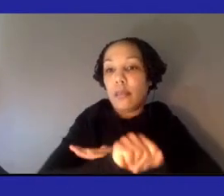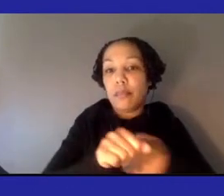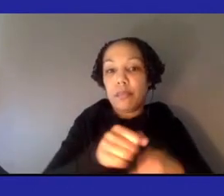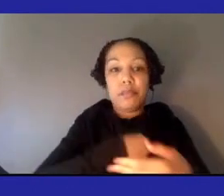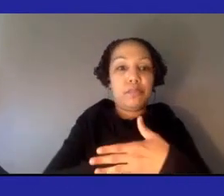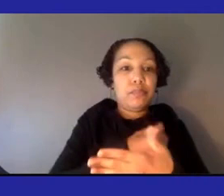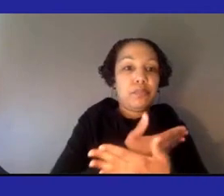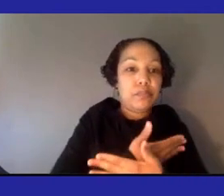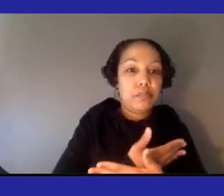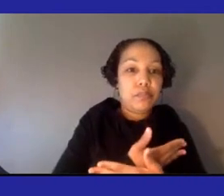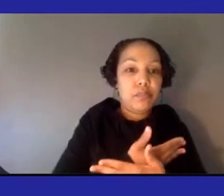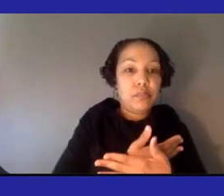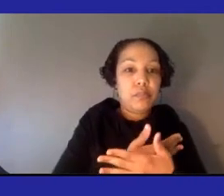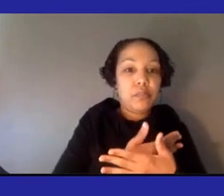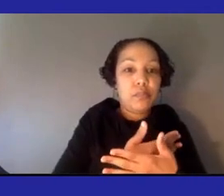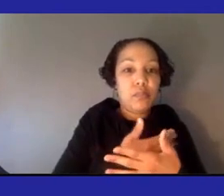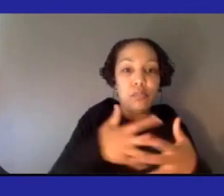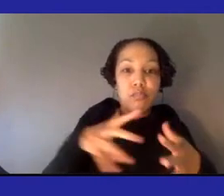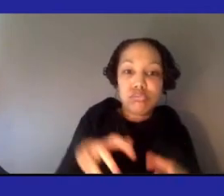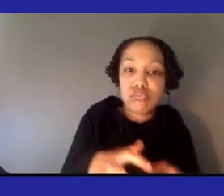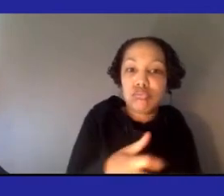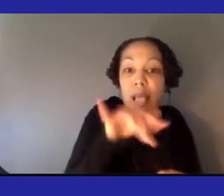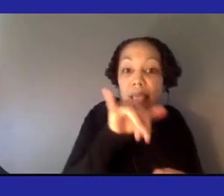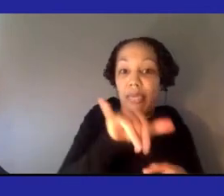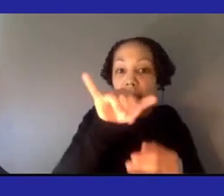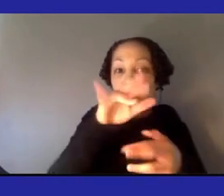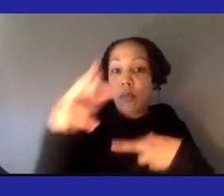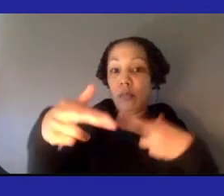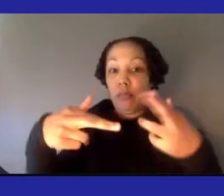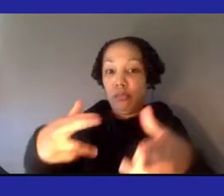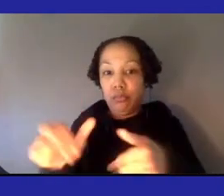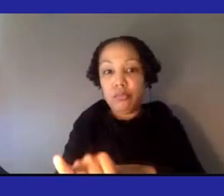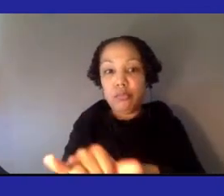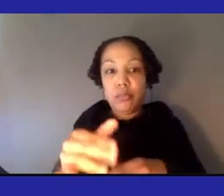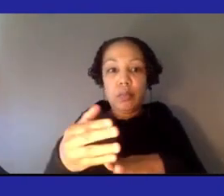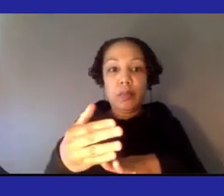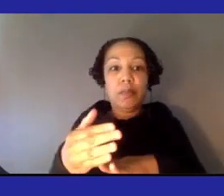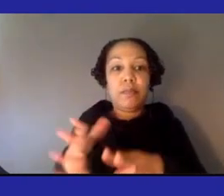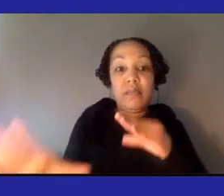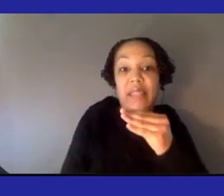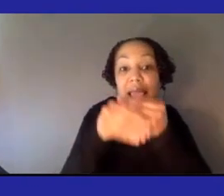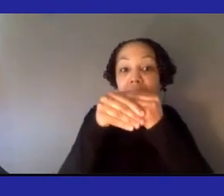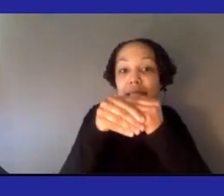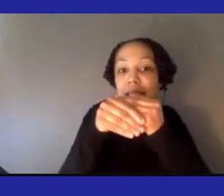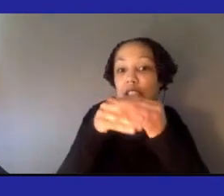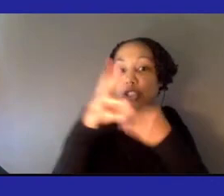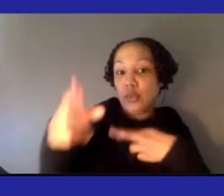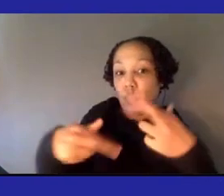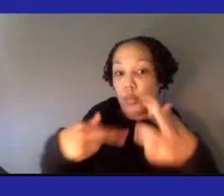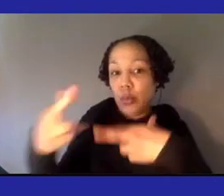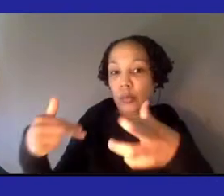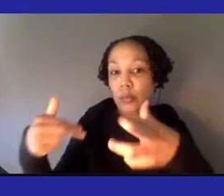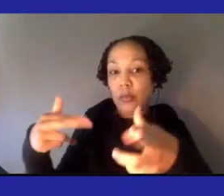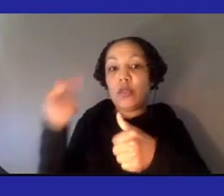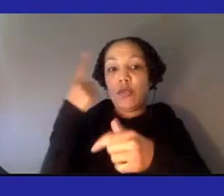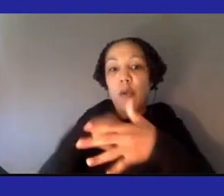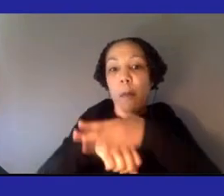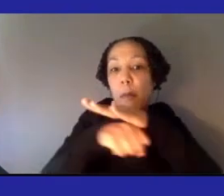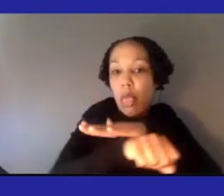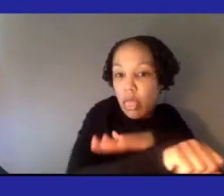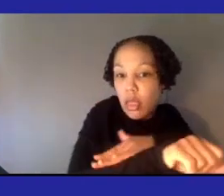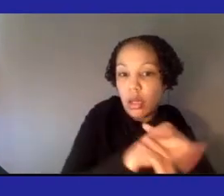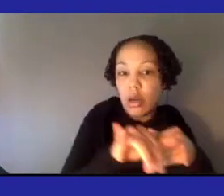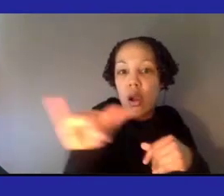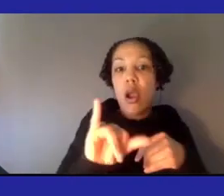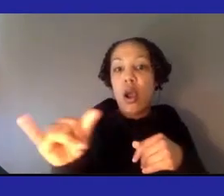patient-oriented environment. The addition of birthing center rooms with birthing tubs for hydrotherapy while laboring. Very excited